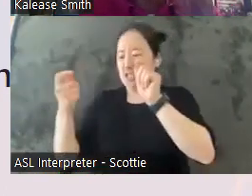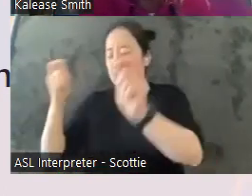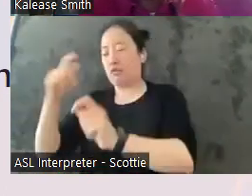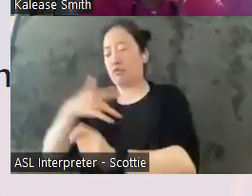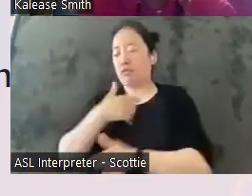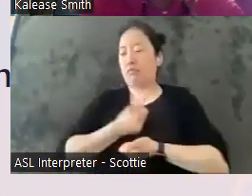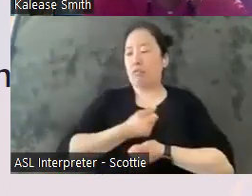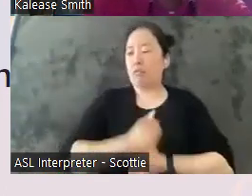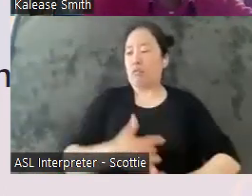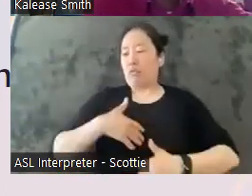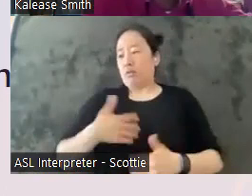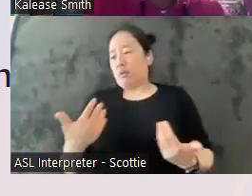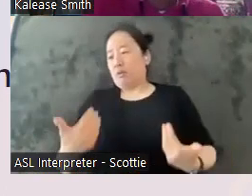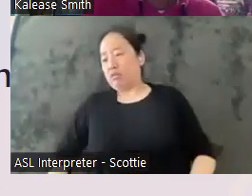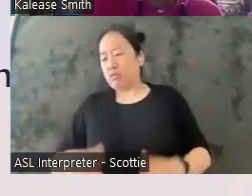one.